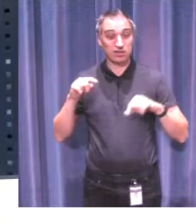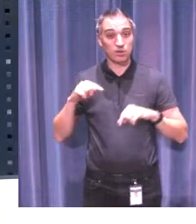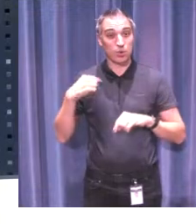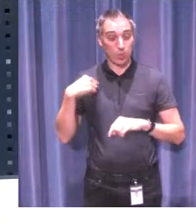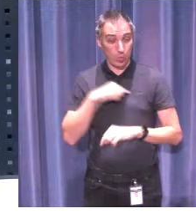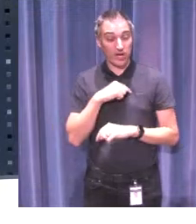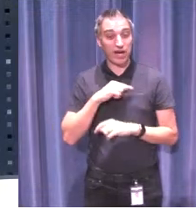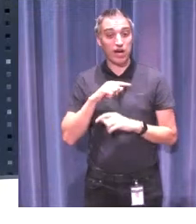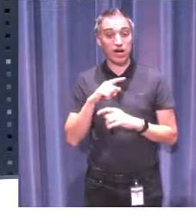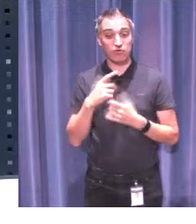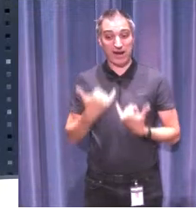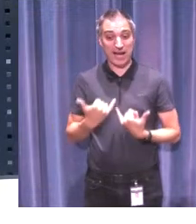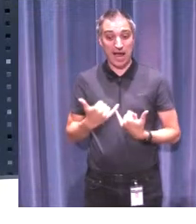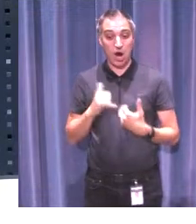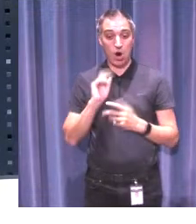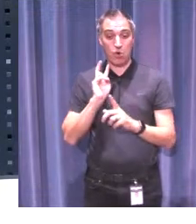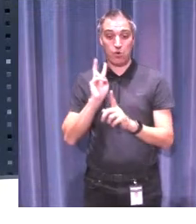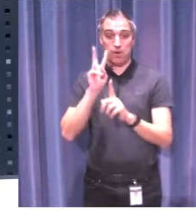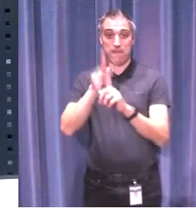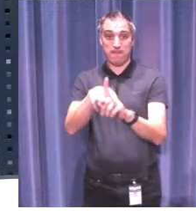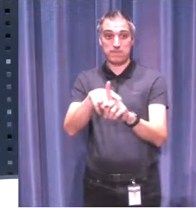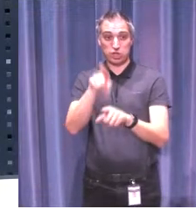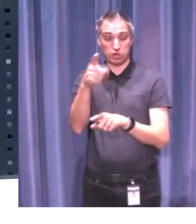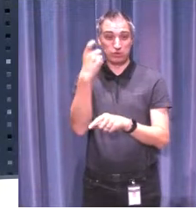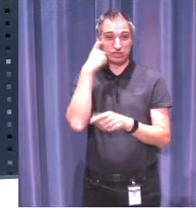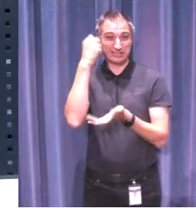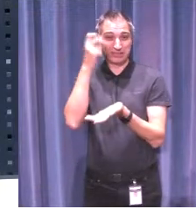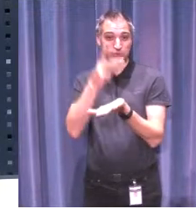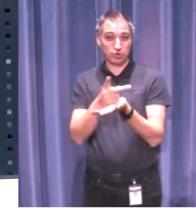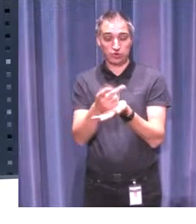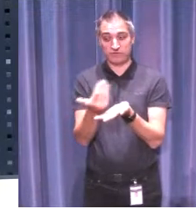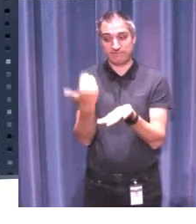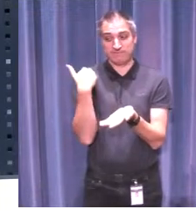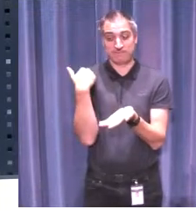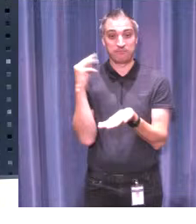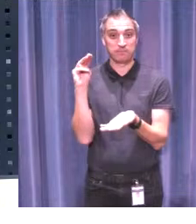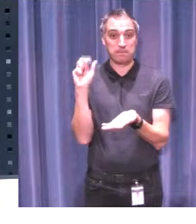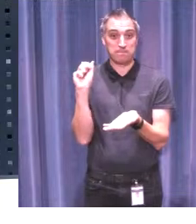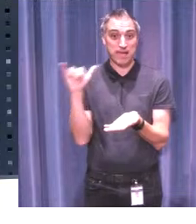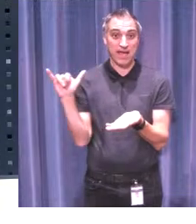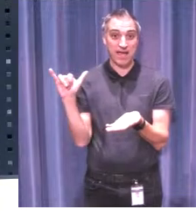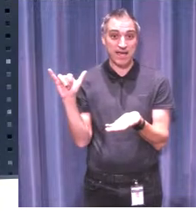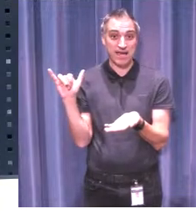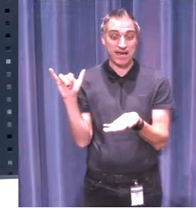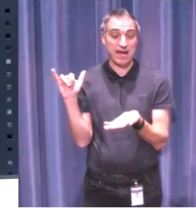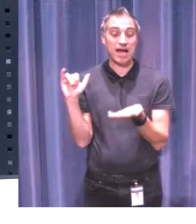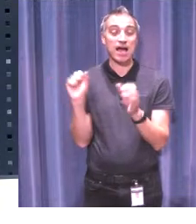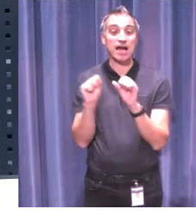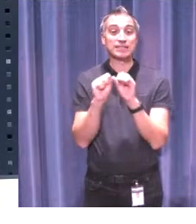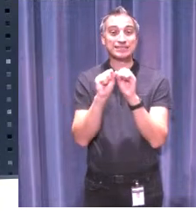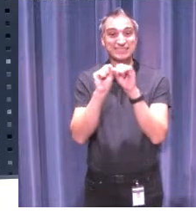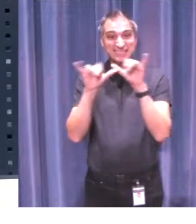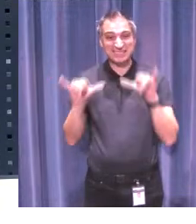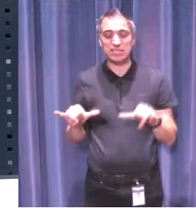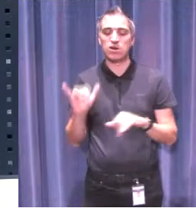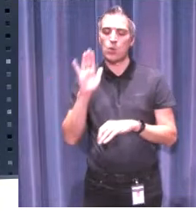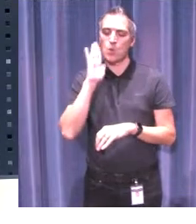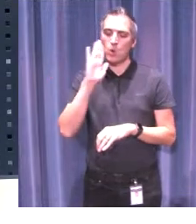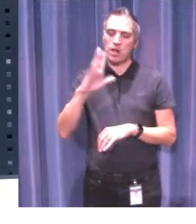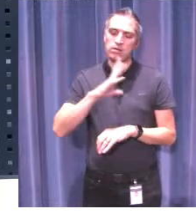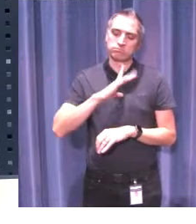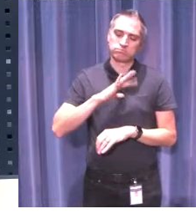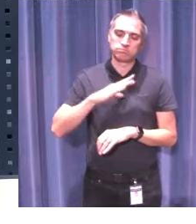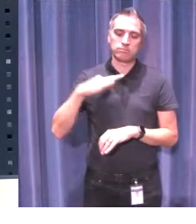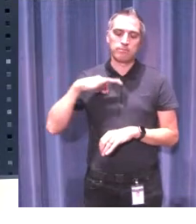particular implementation that you just approved last month or in May, of a system that's really going to benefit our